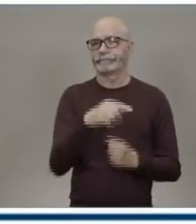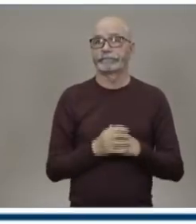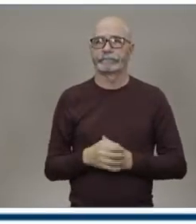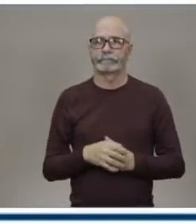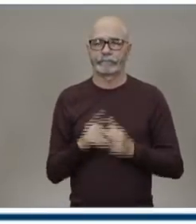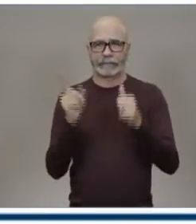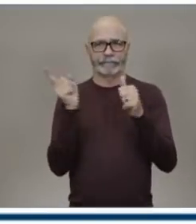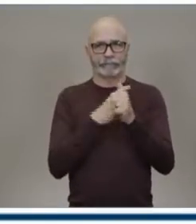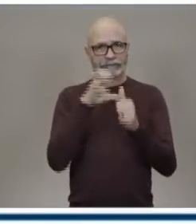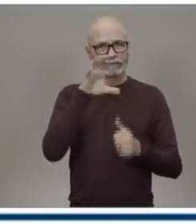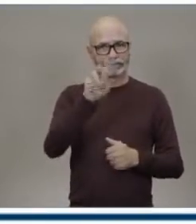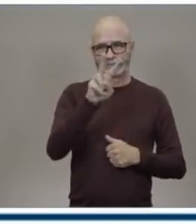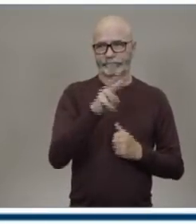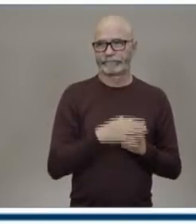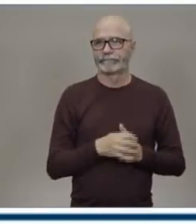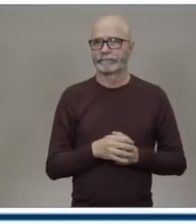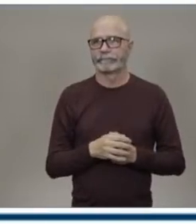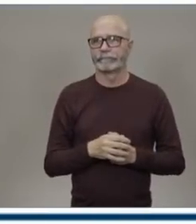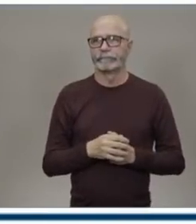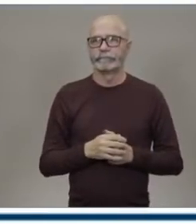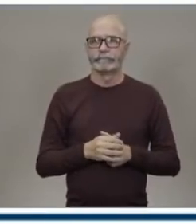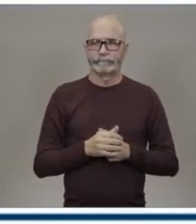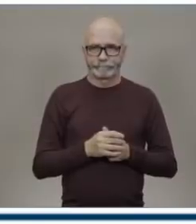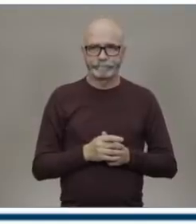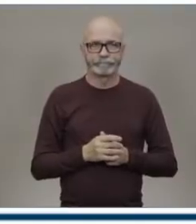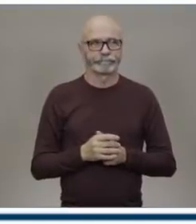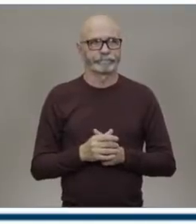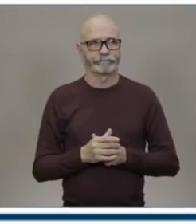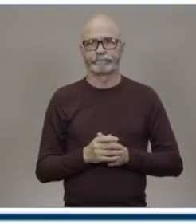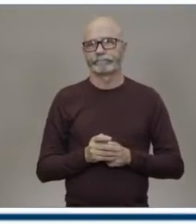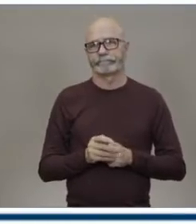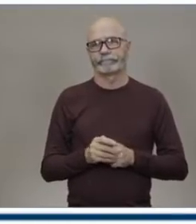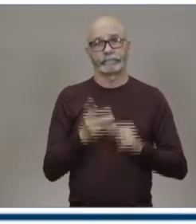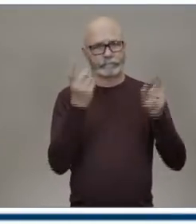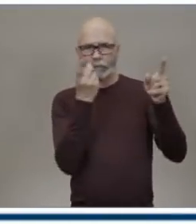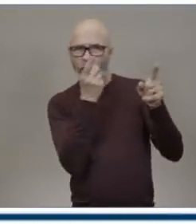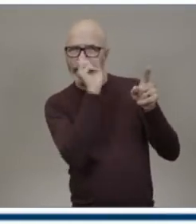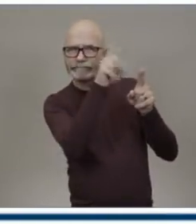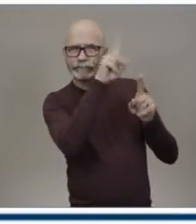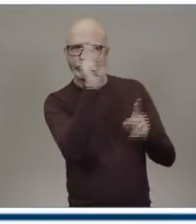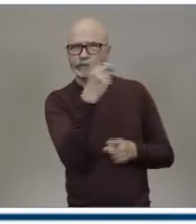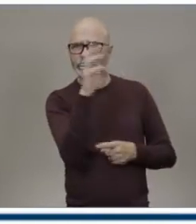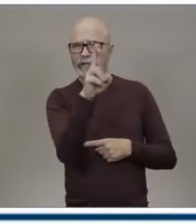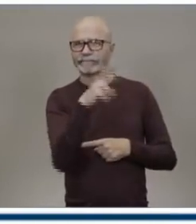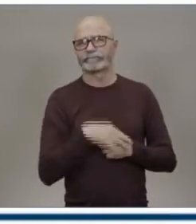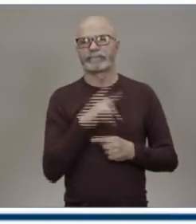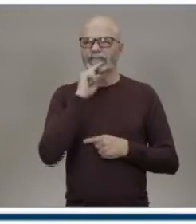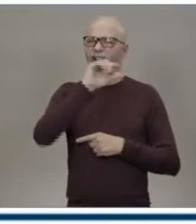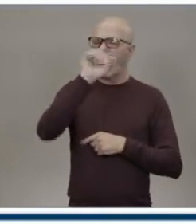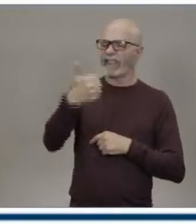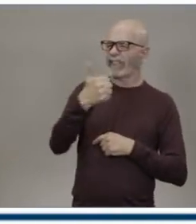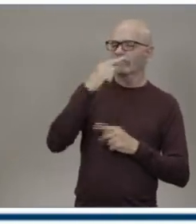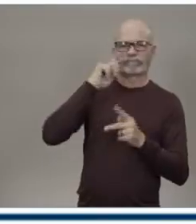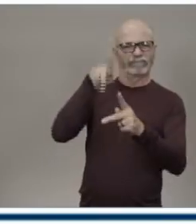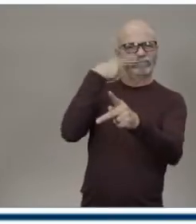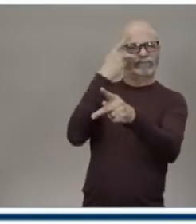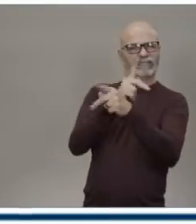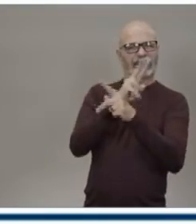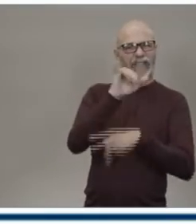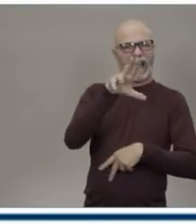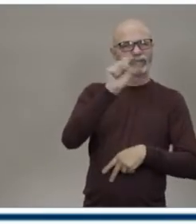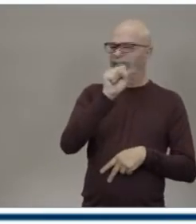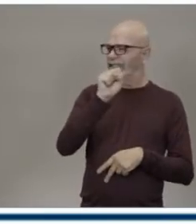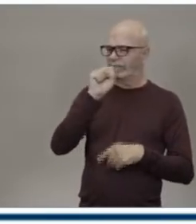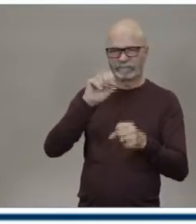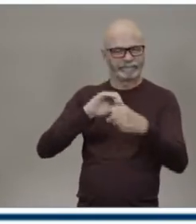Natasha Pace. Thank you. Dr. Strang, you talked about the variant and how it's popping up in other parts of the country. I know